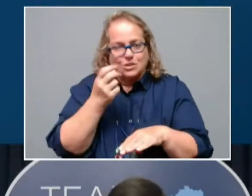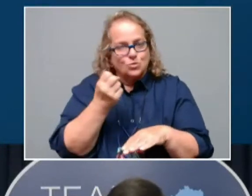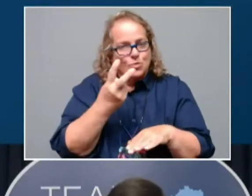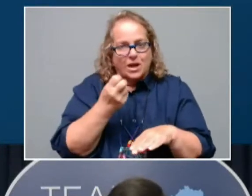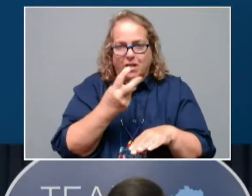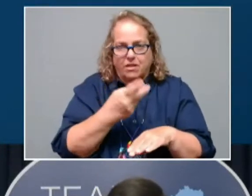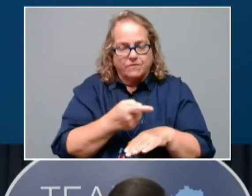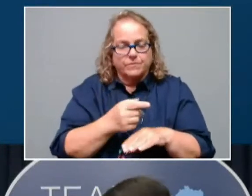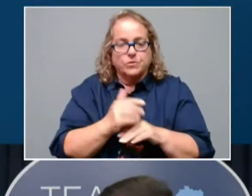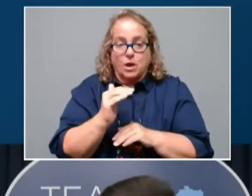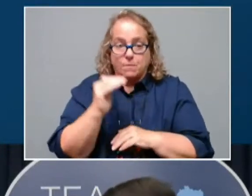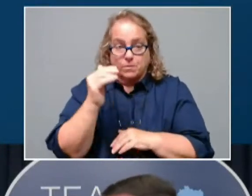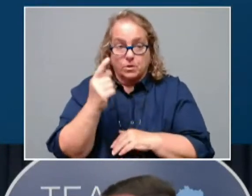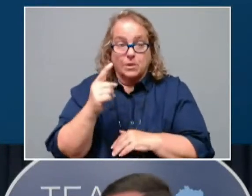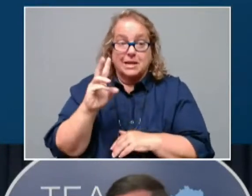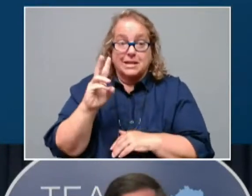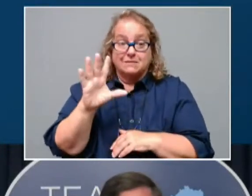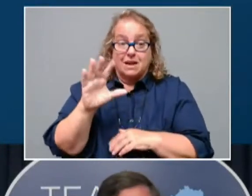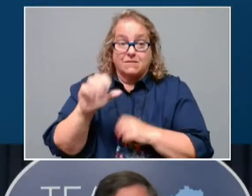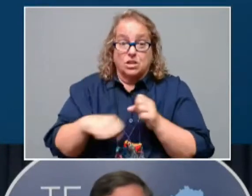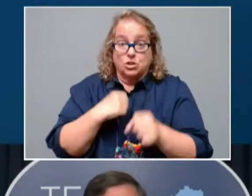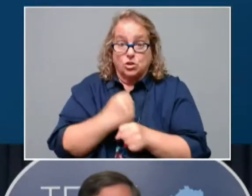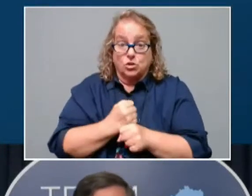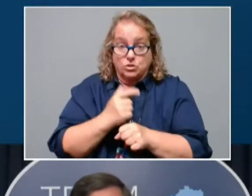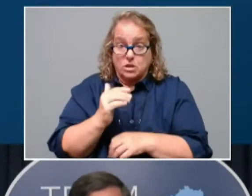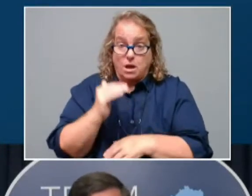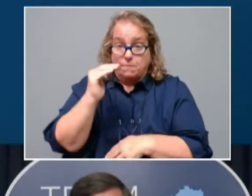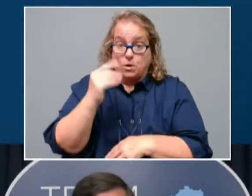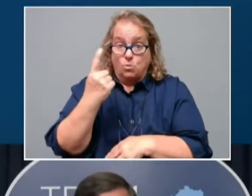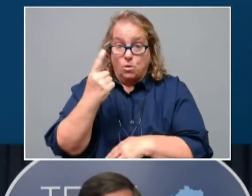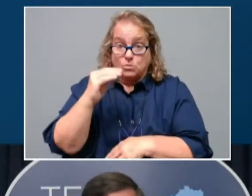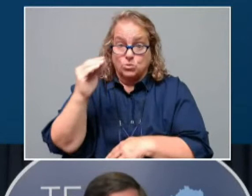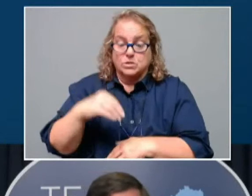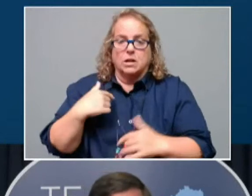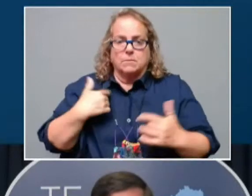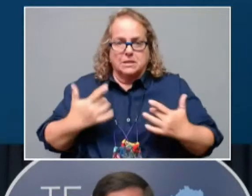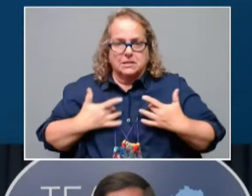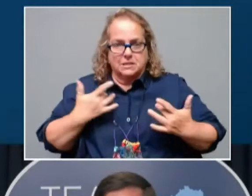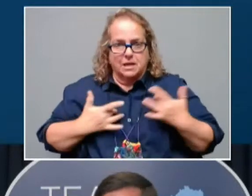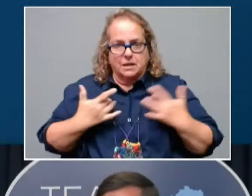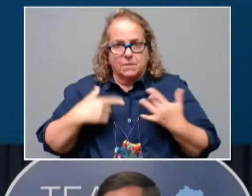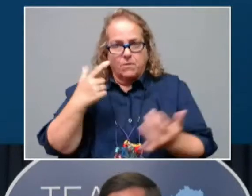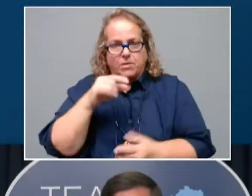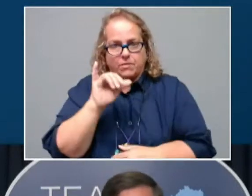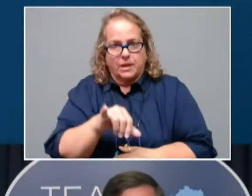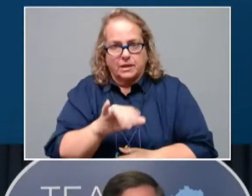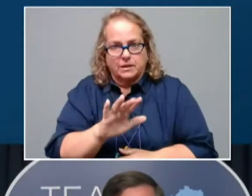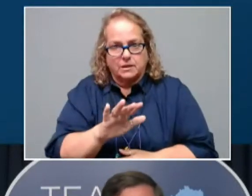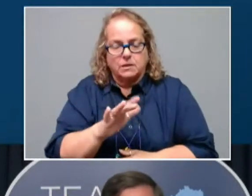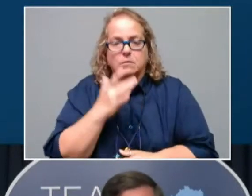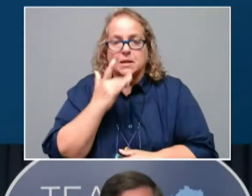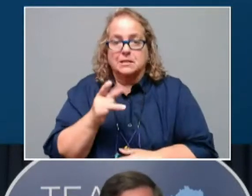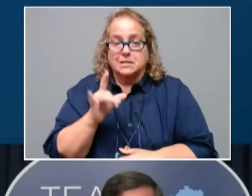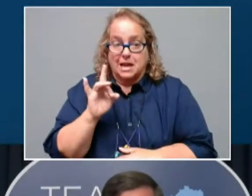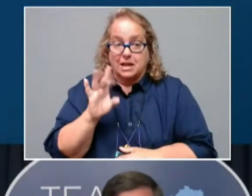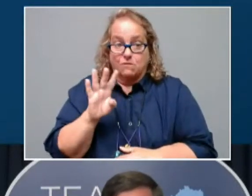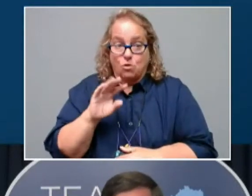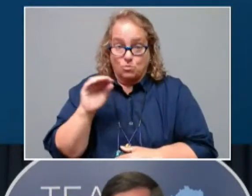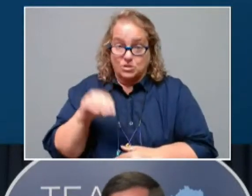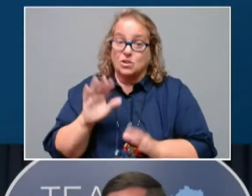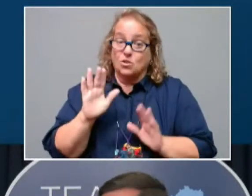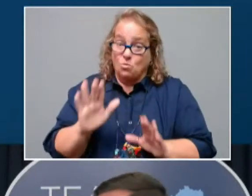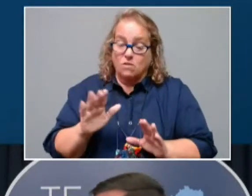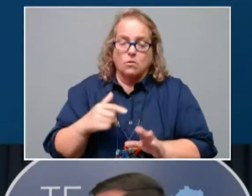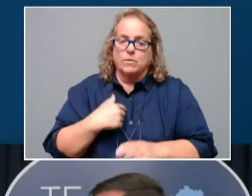1. 65 years and up went up 1. I'm so excited about this because while 84% was great, we've been stuck at it a